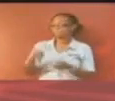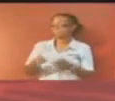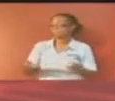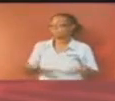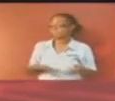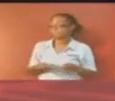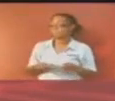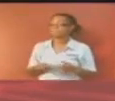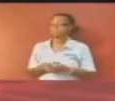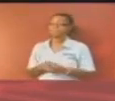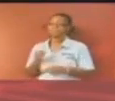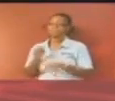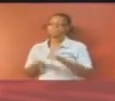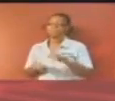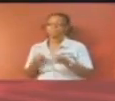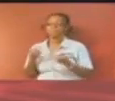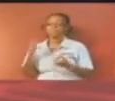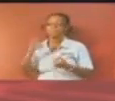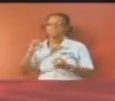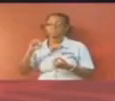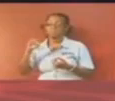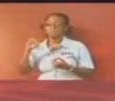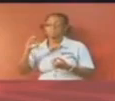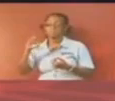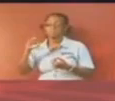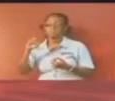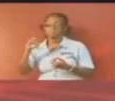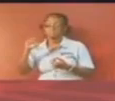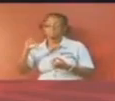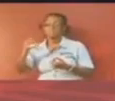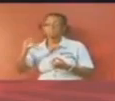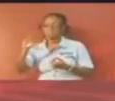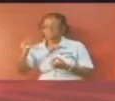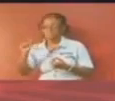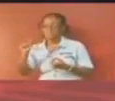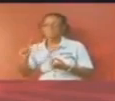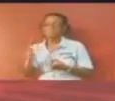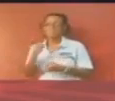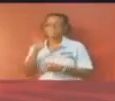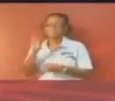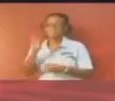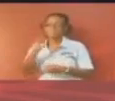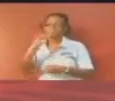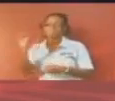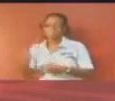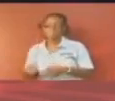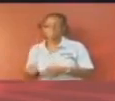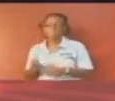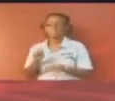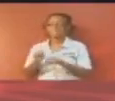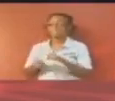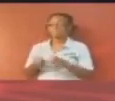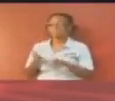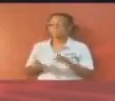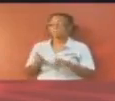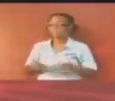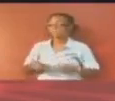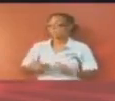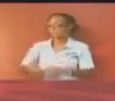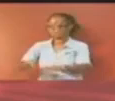at the Cora Hospital of 66%, which of course allows for the admission of persons who need that level of